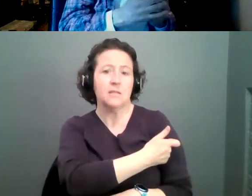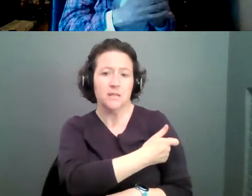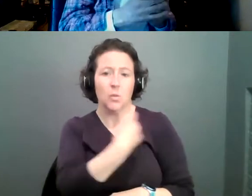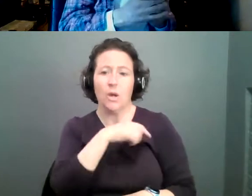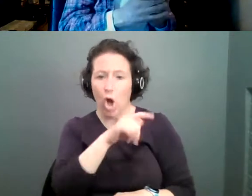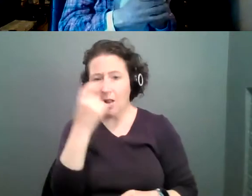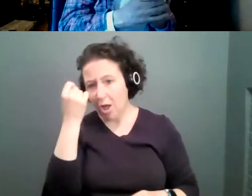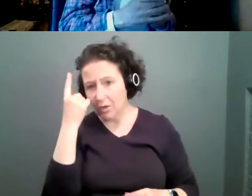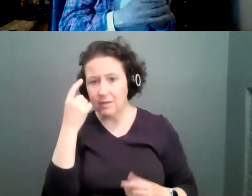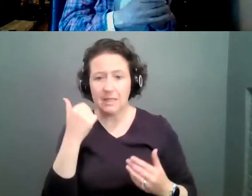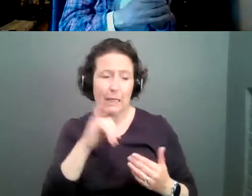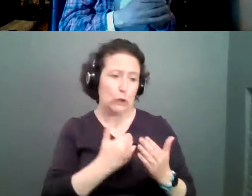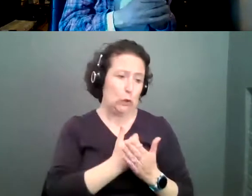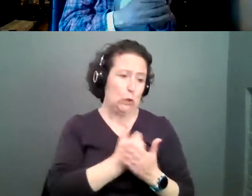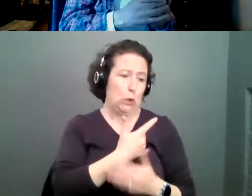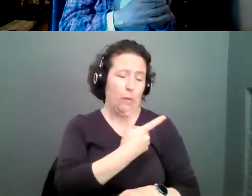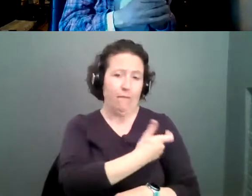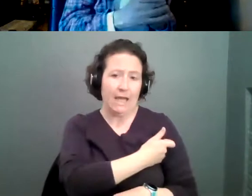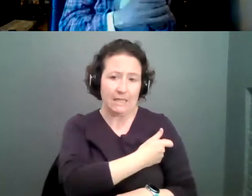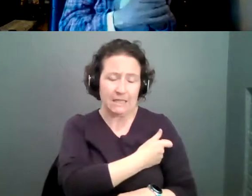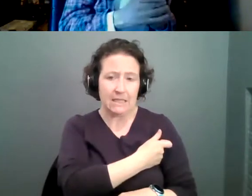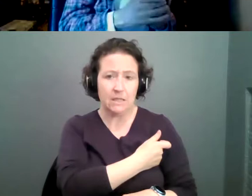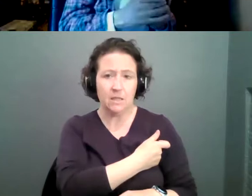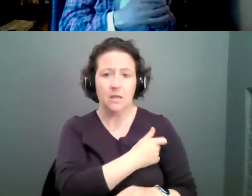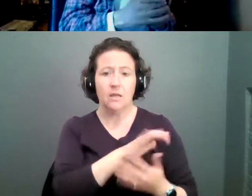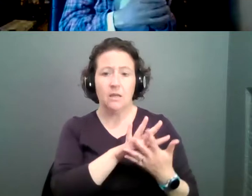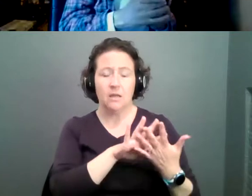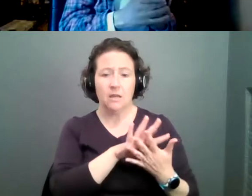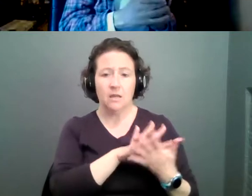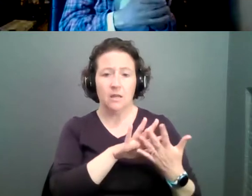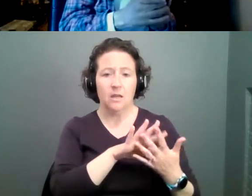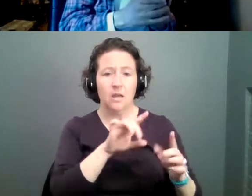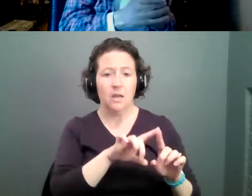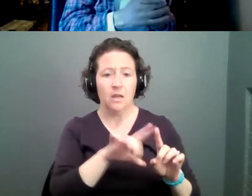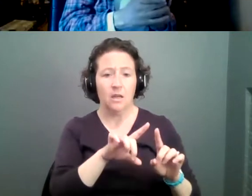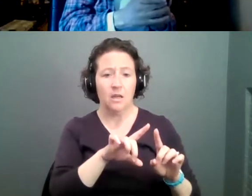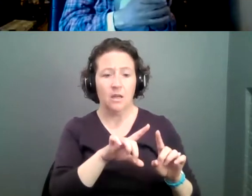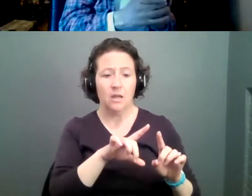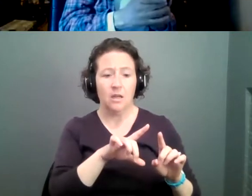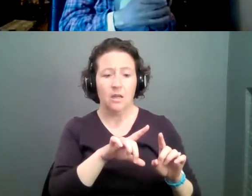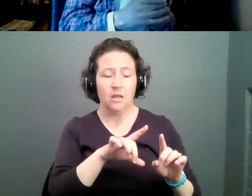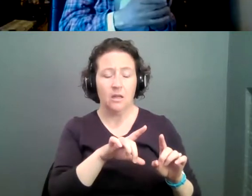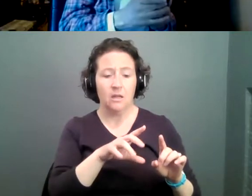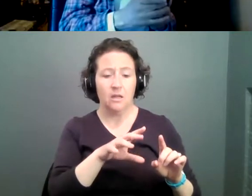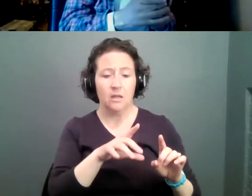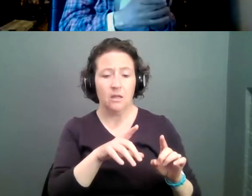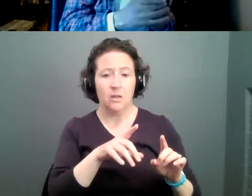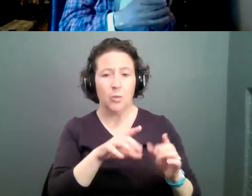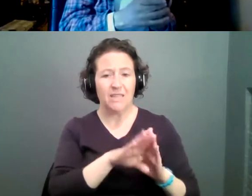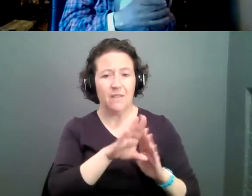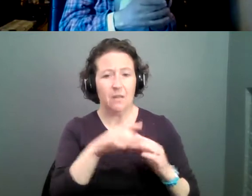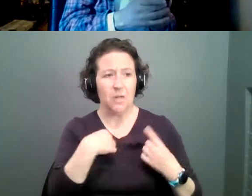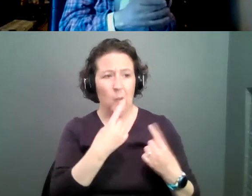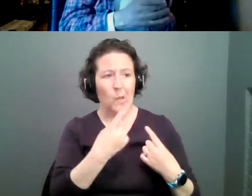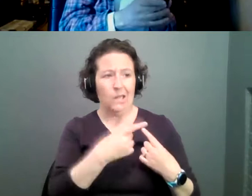understand this was a newer vaccine, and what we all suffered in the last year and a half now, it's